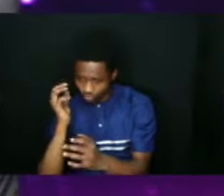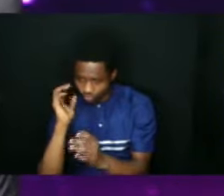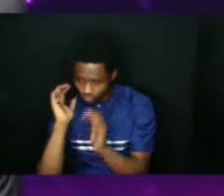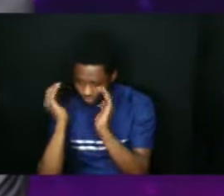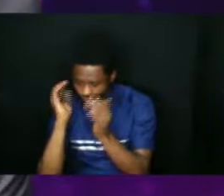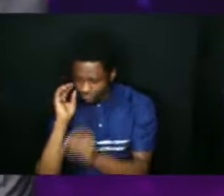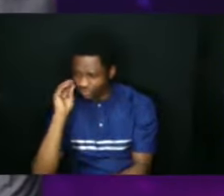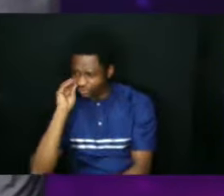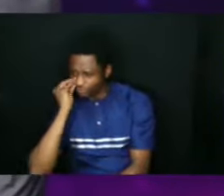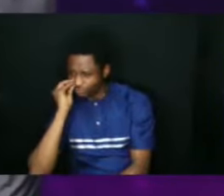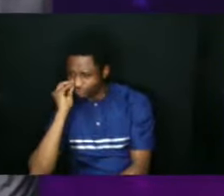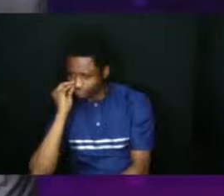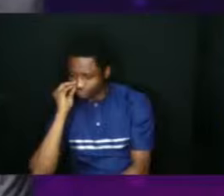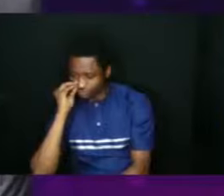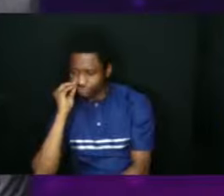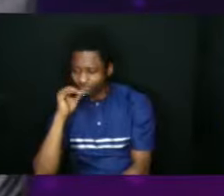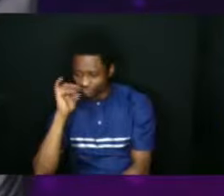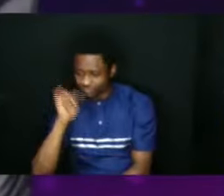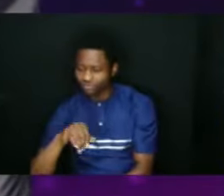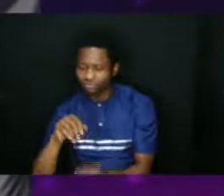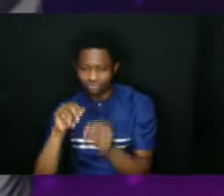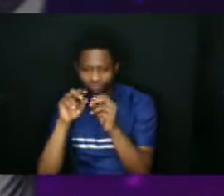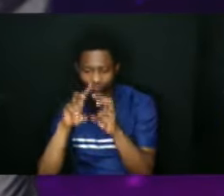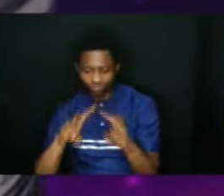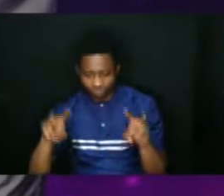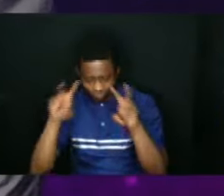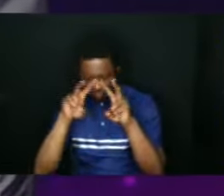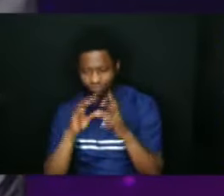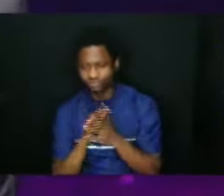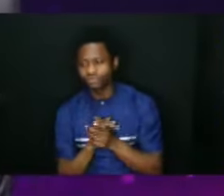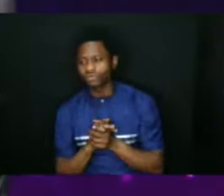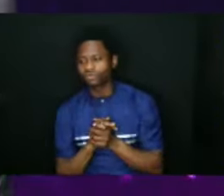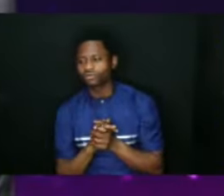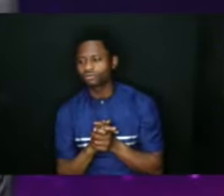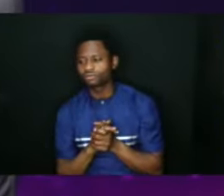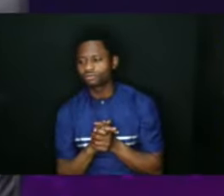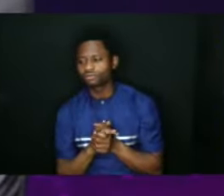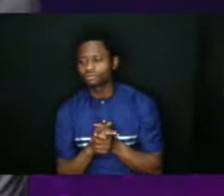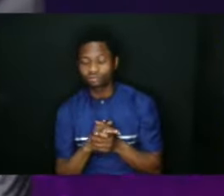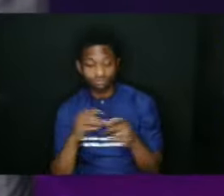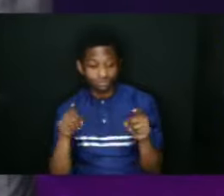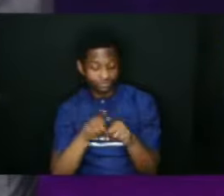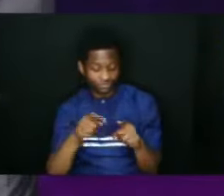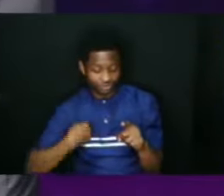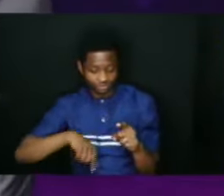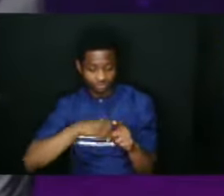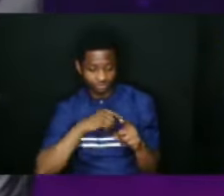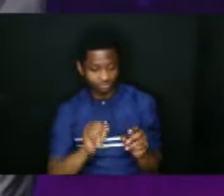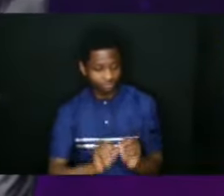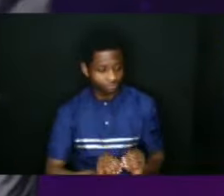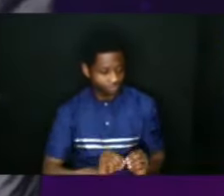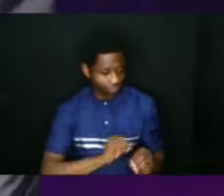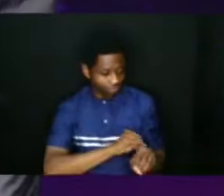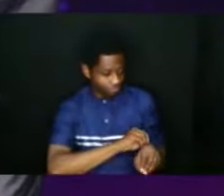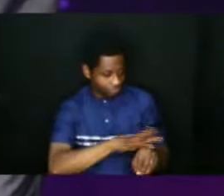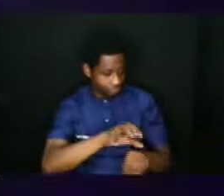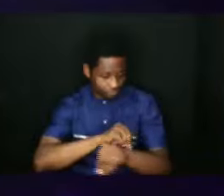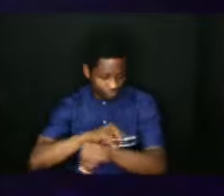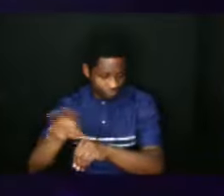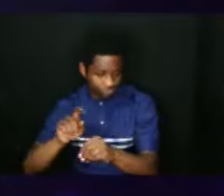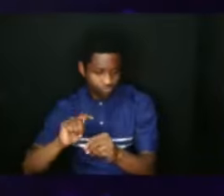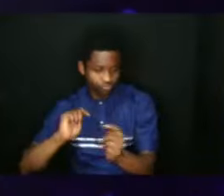This is a virtue. As we are unleashed to transform our